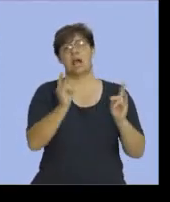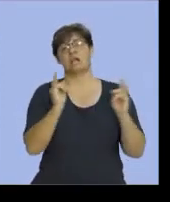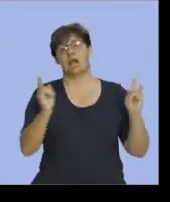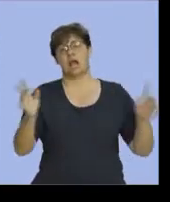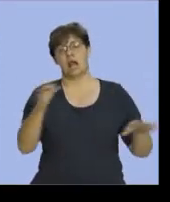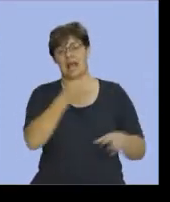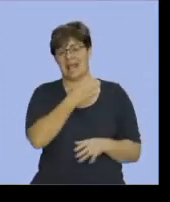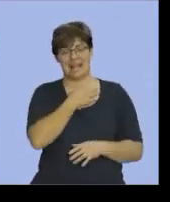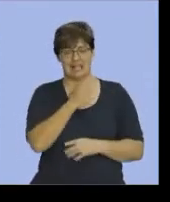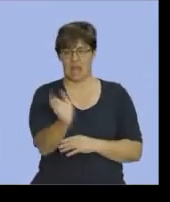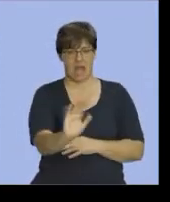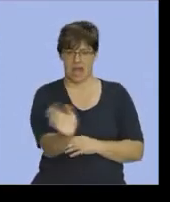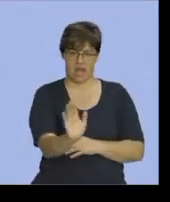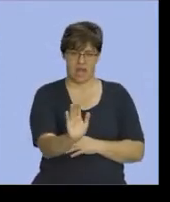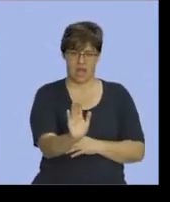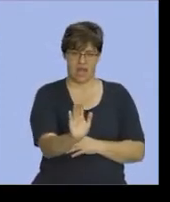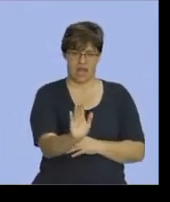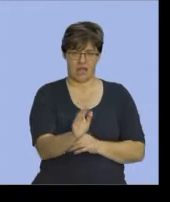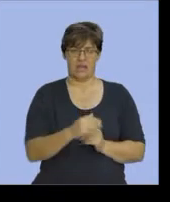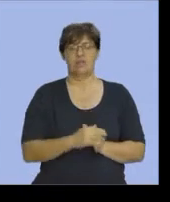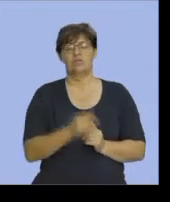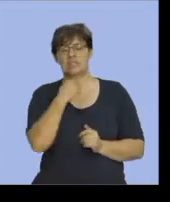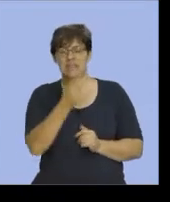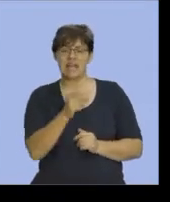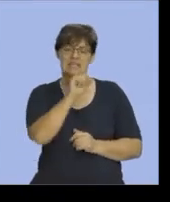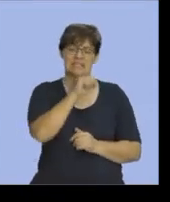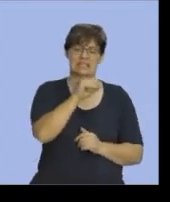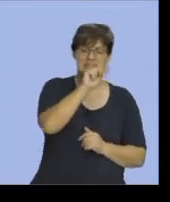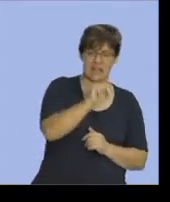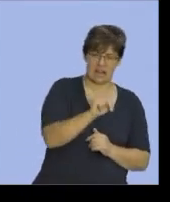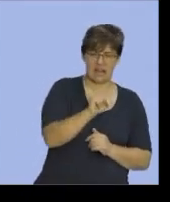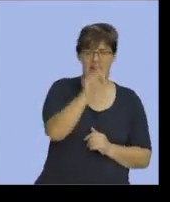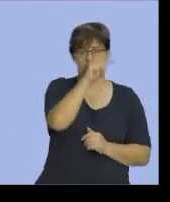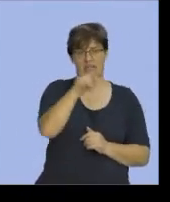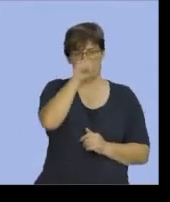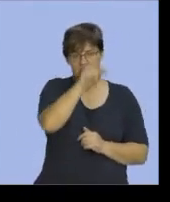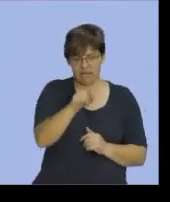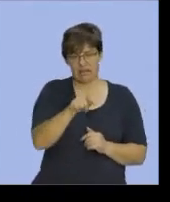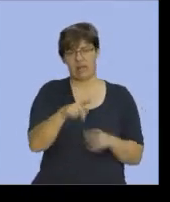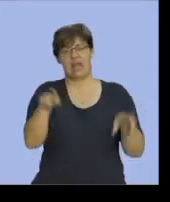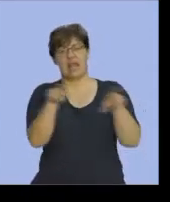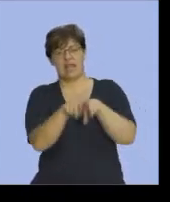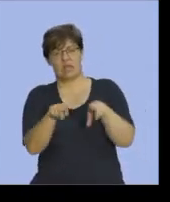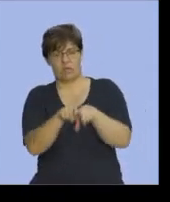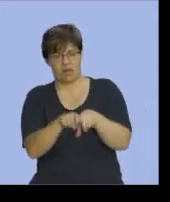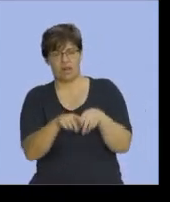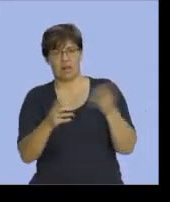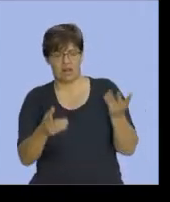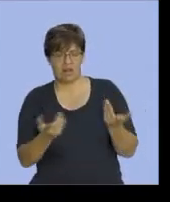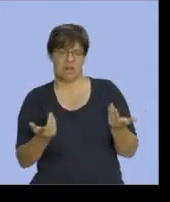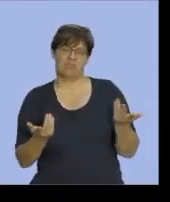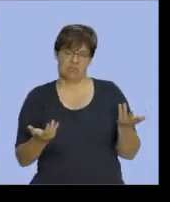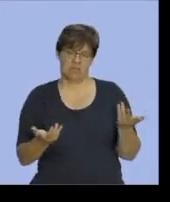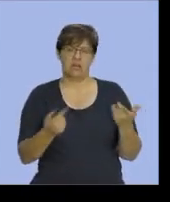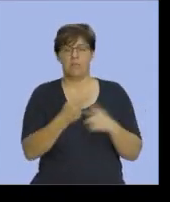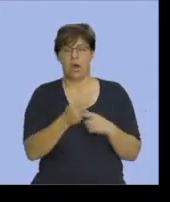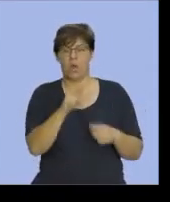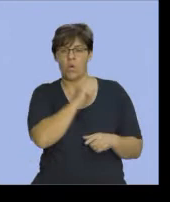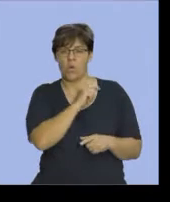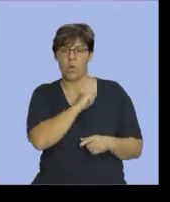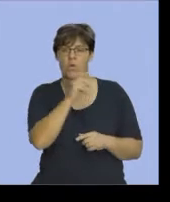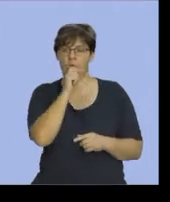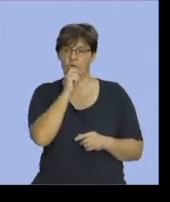your dictionary definition or anything like that. No, you define it using opposite, adjacent,